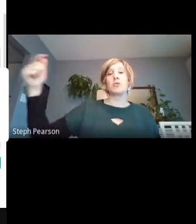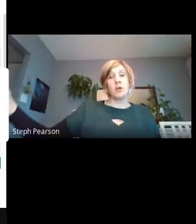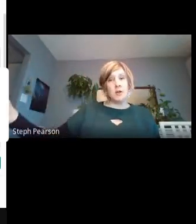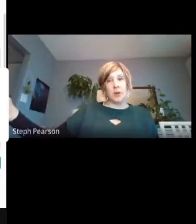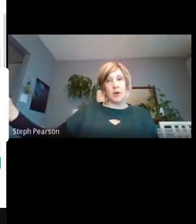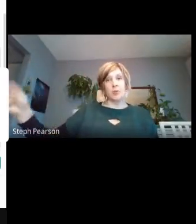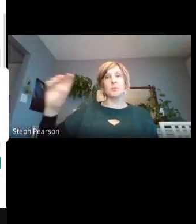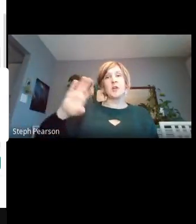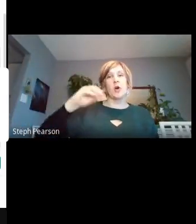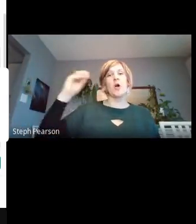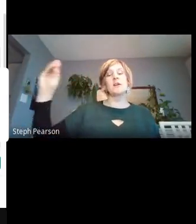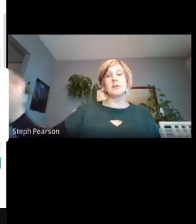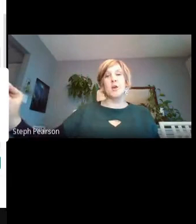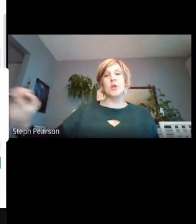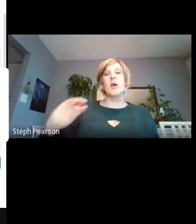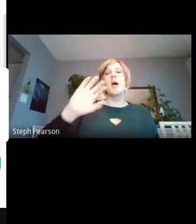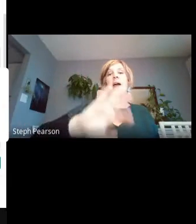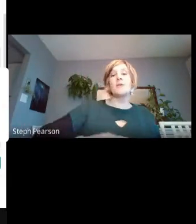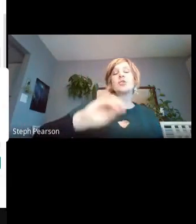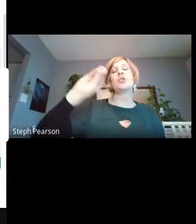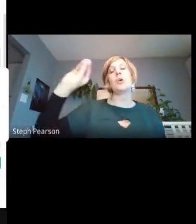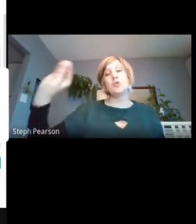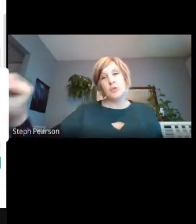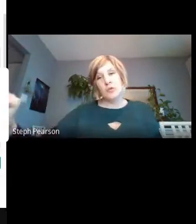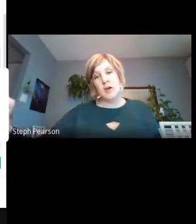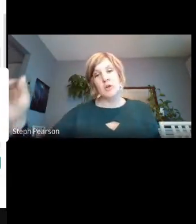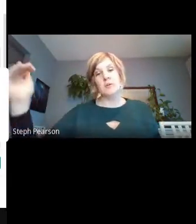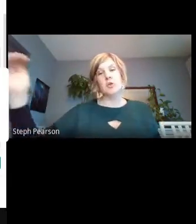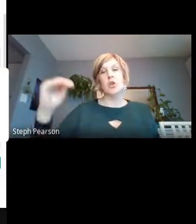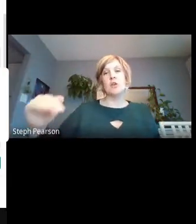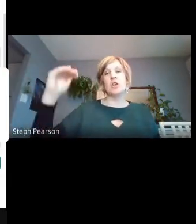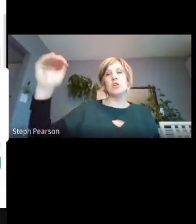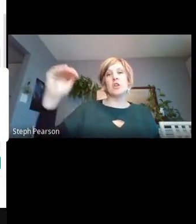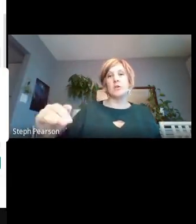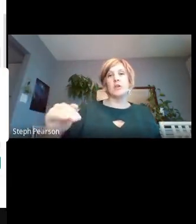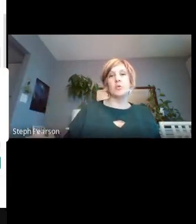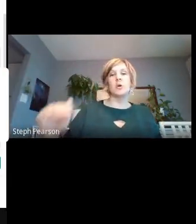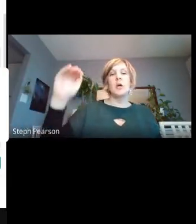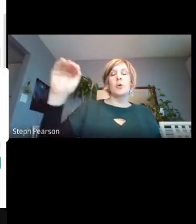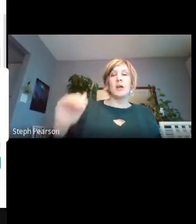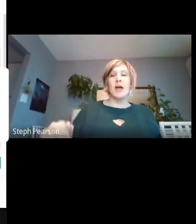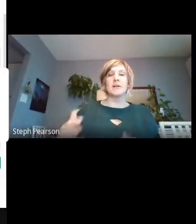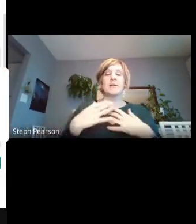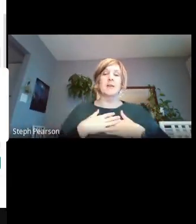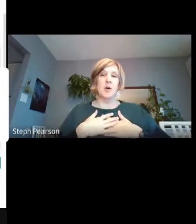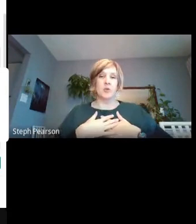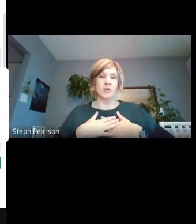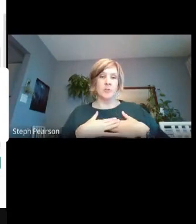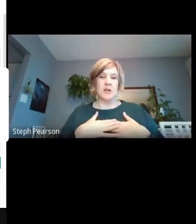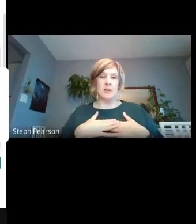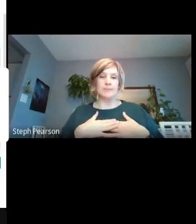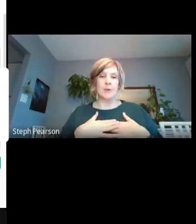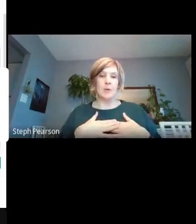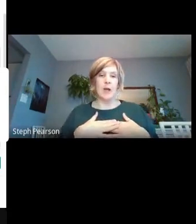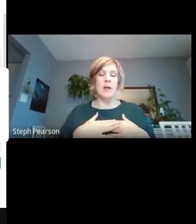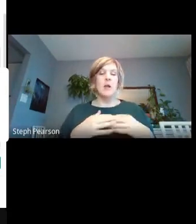after i've created breakout rooms and they're already in session i have to go to those sessions and change each individual quick access as the host